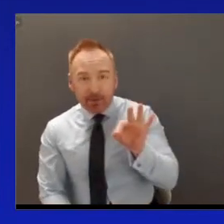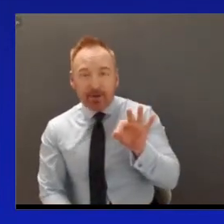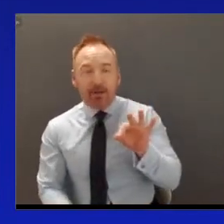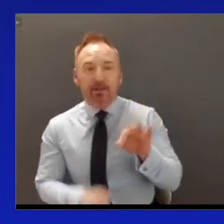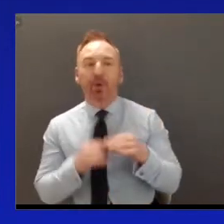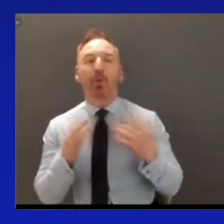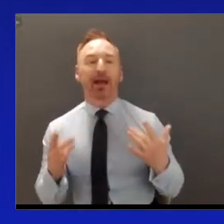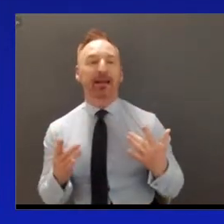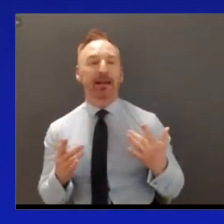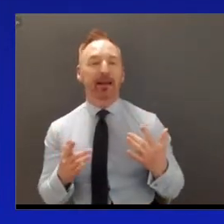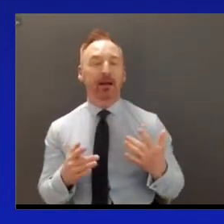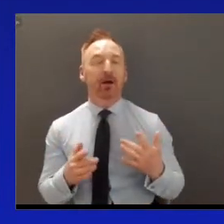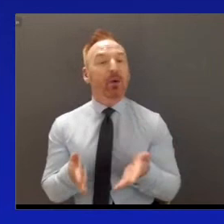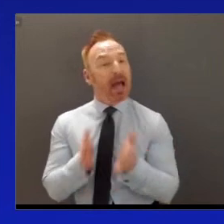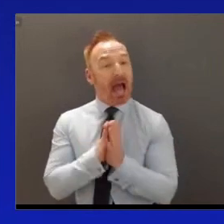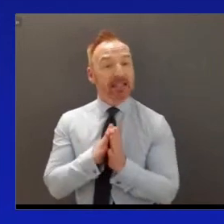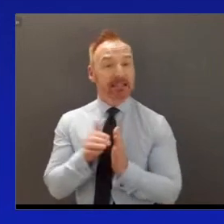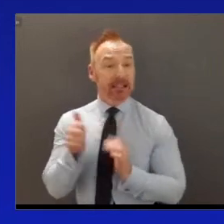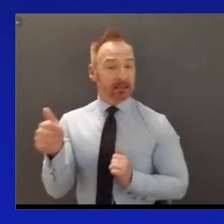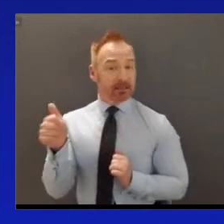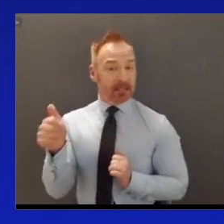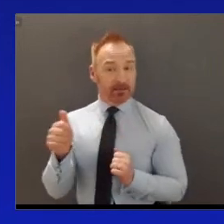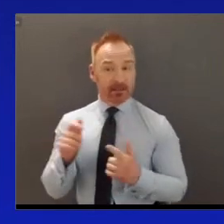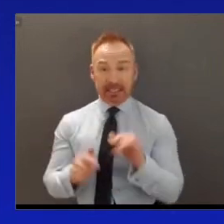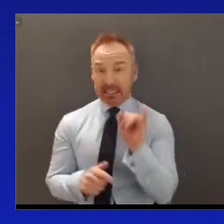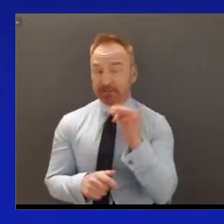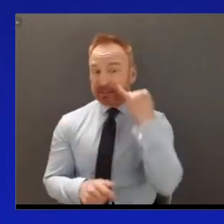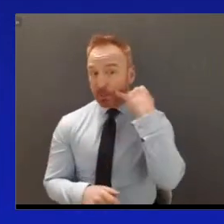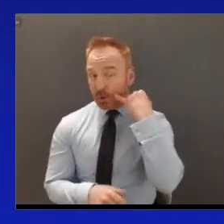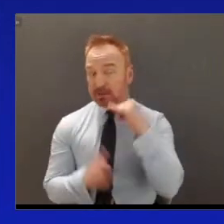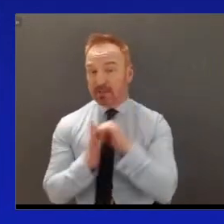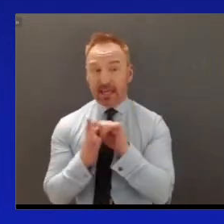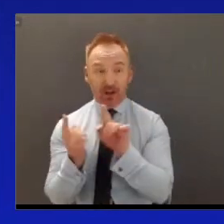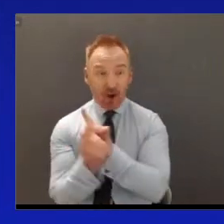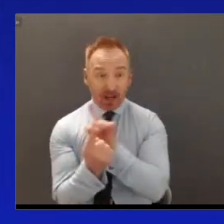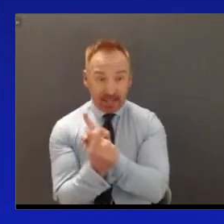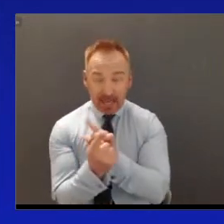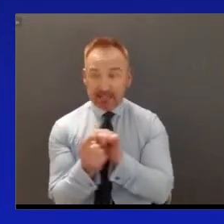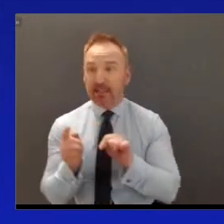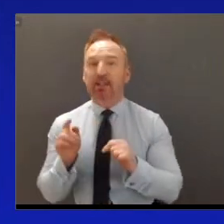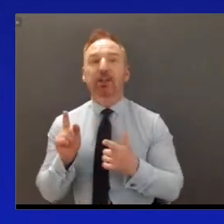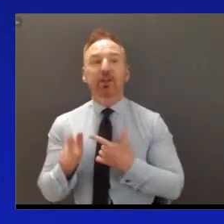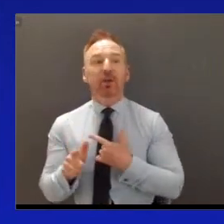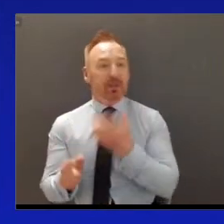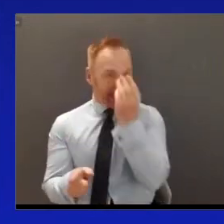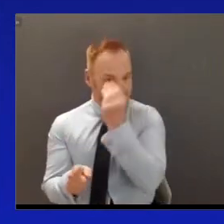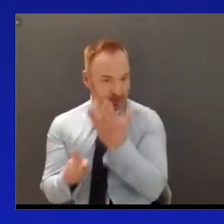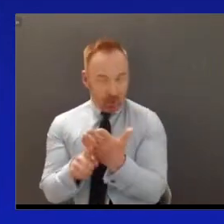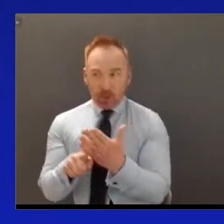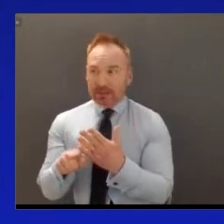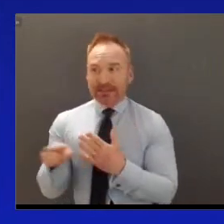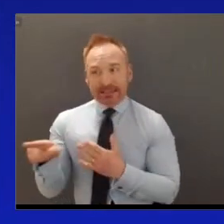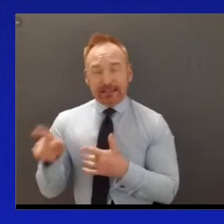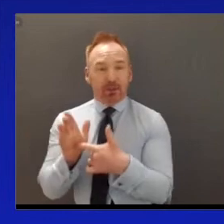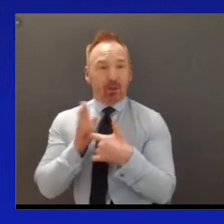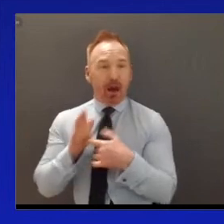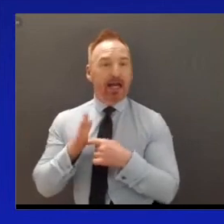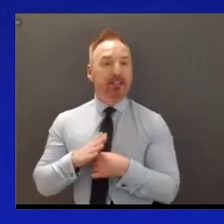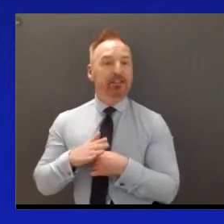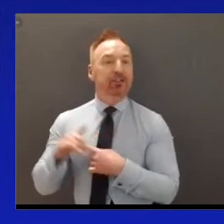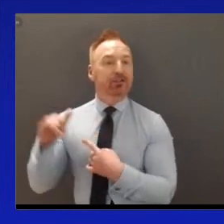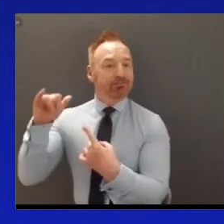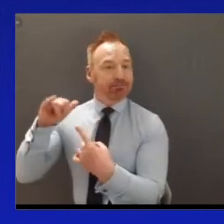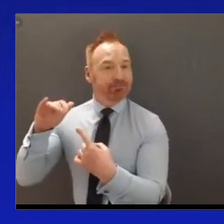can themselves to let people know if they're close contacts to self-isolate. But yeah, that backlog